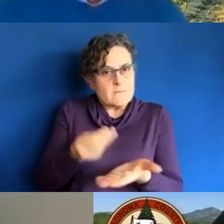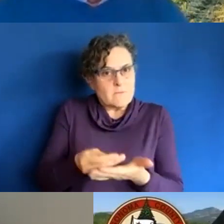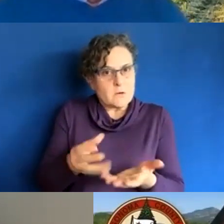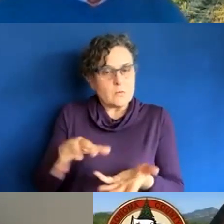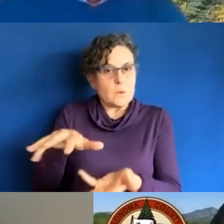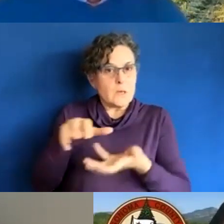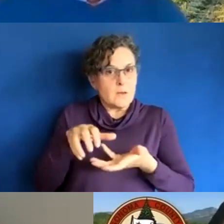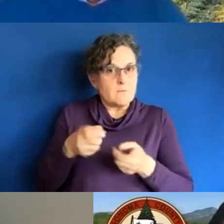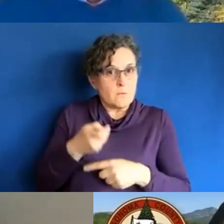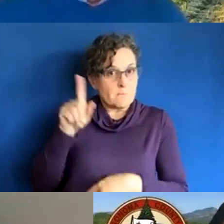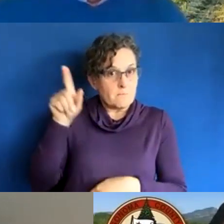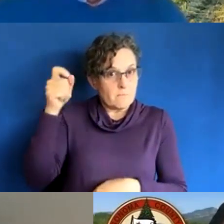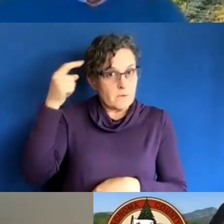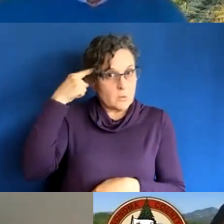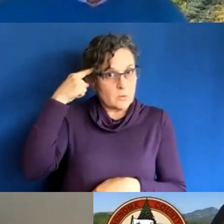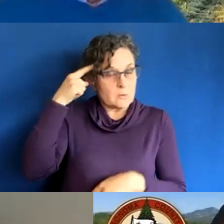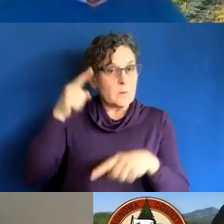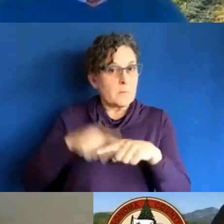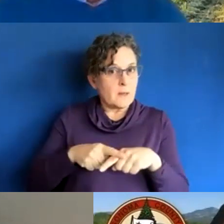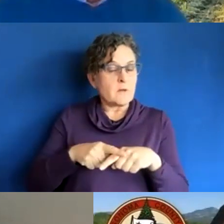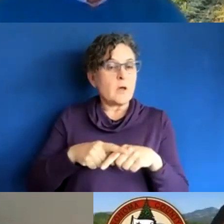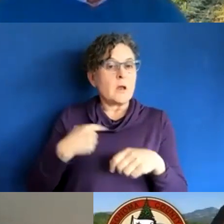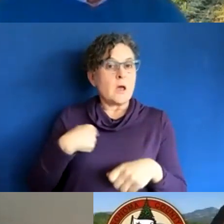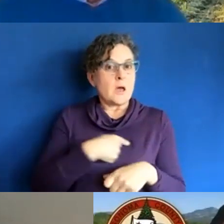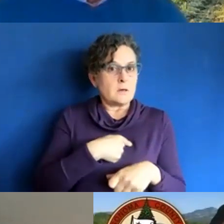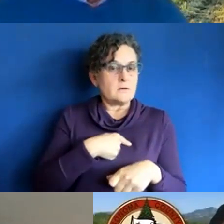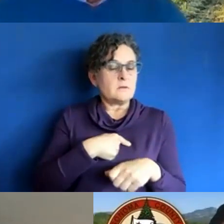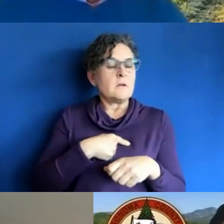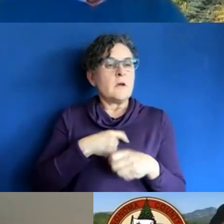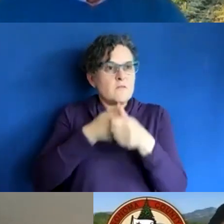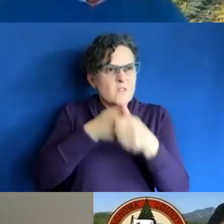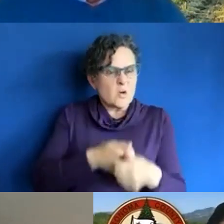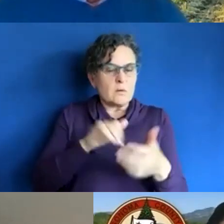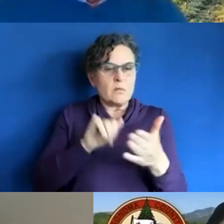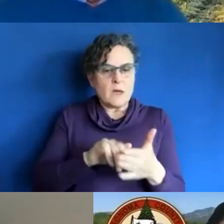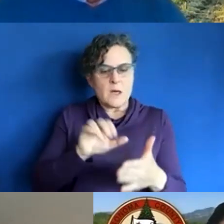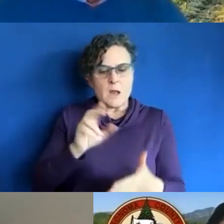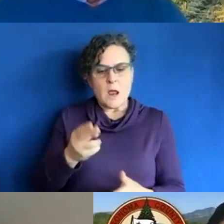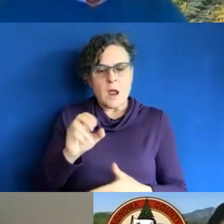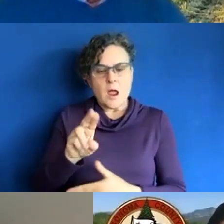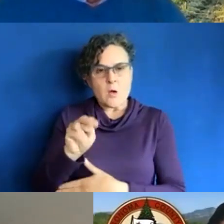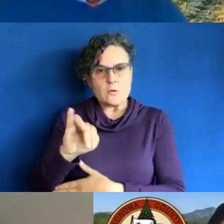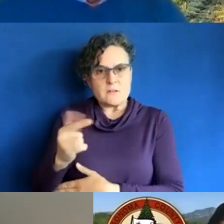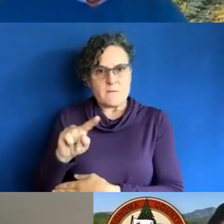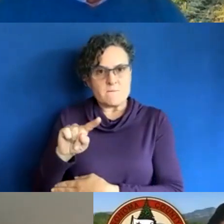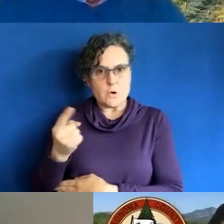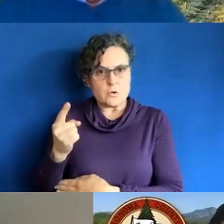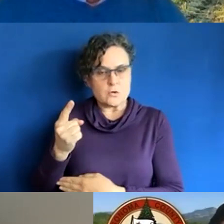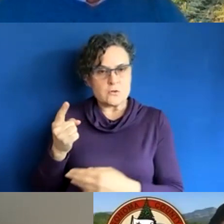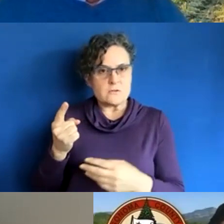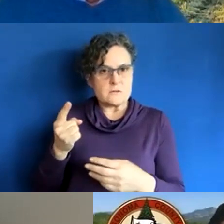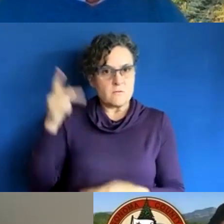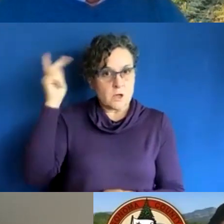that philosophy? That's correct. Nationwide, Housing First follows the funding, or the funding follows Housing